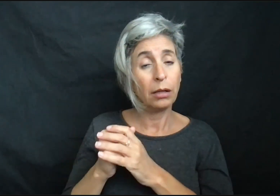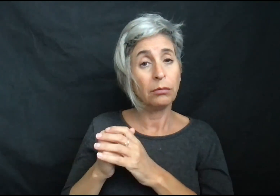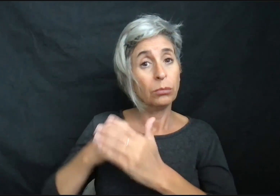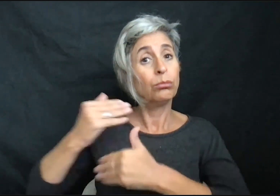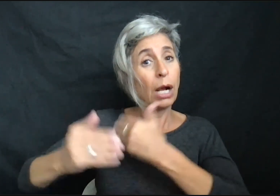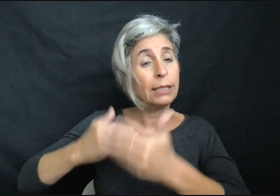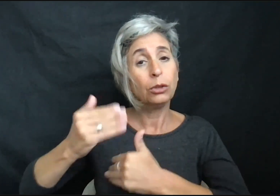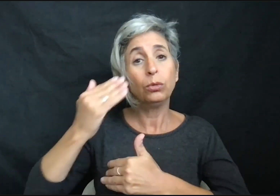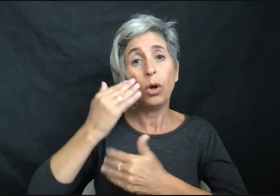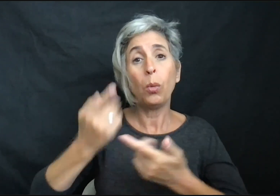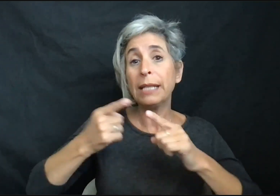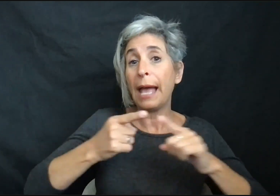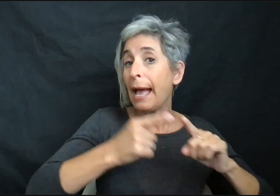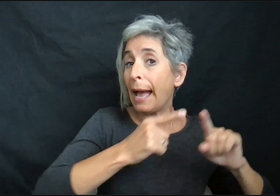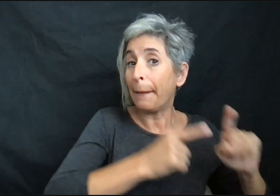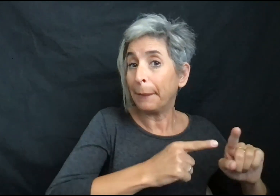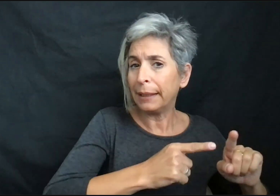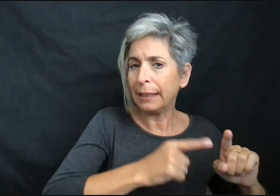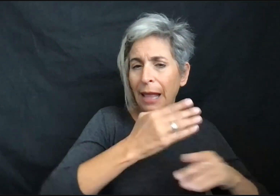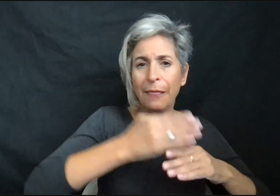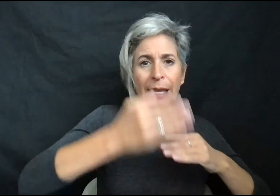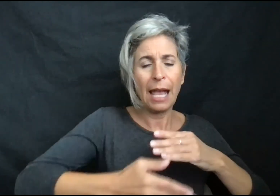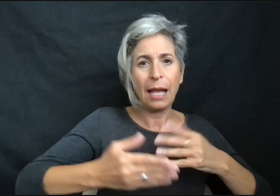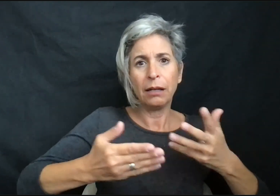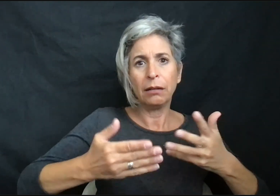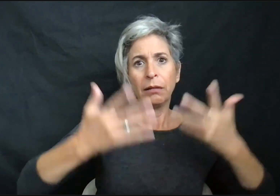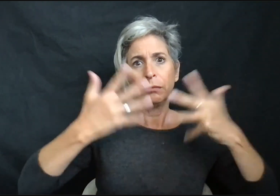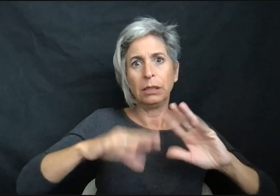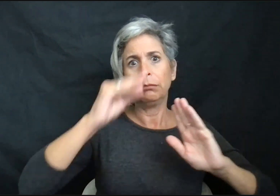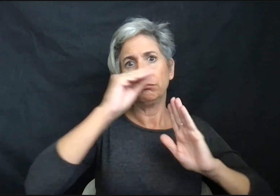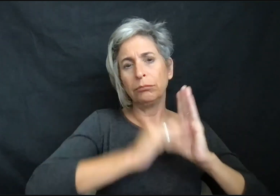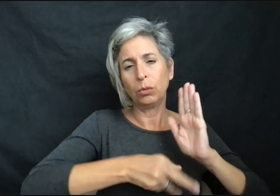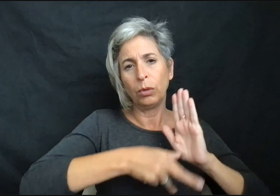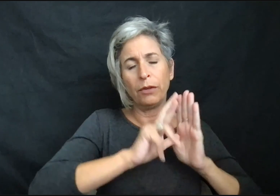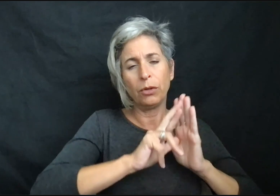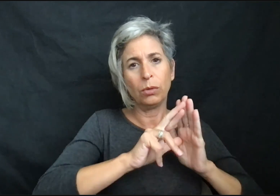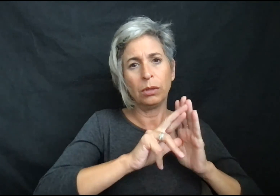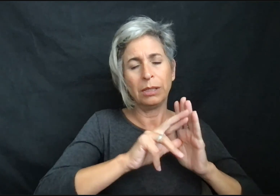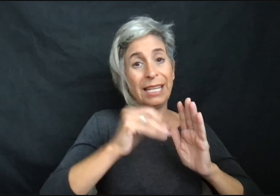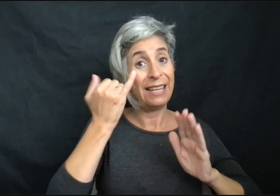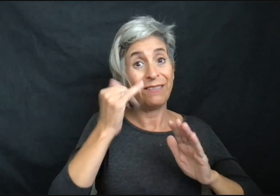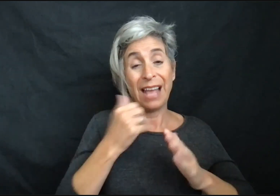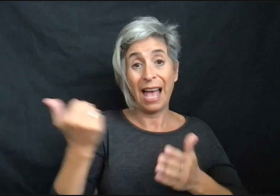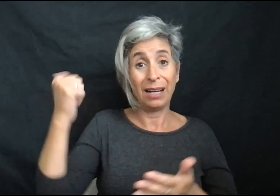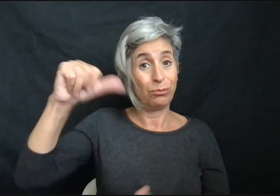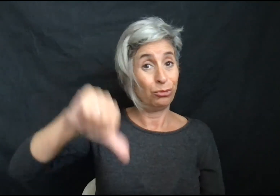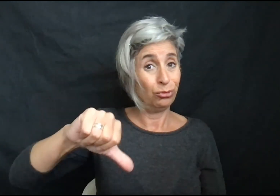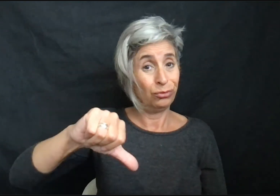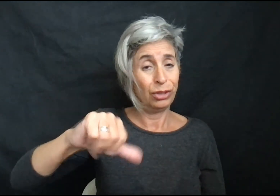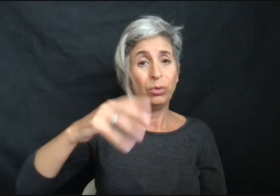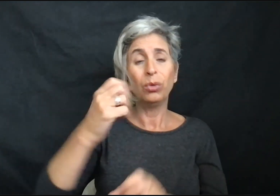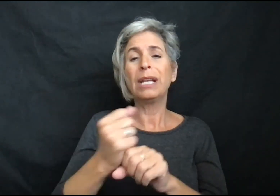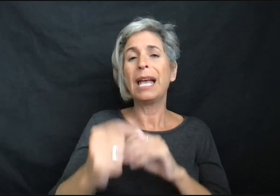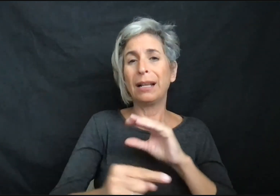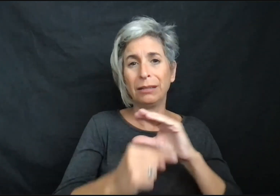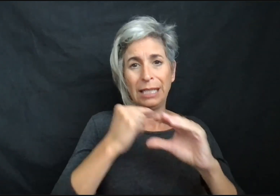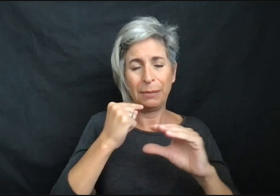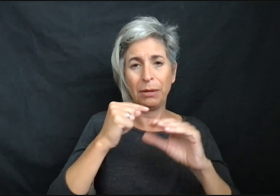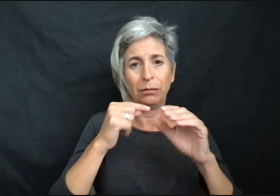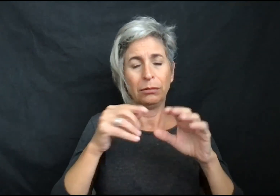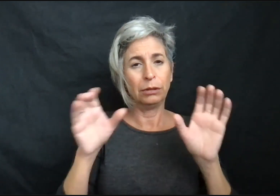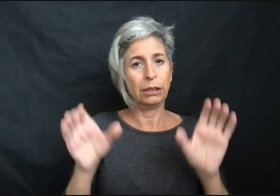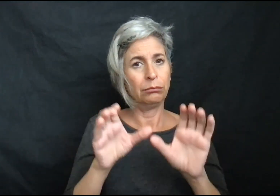each discipline. But at the end of completed review, if not approved, you'll receive a corrections report. If it